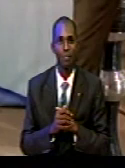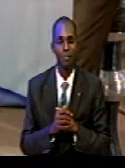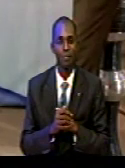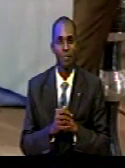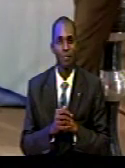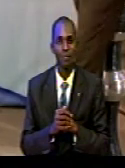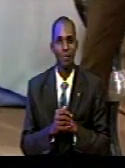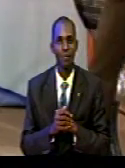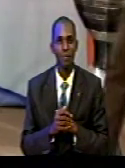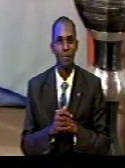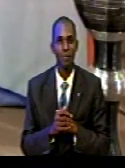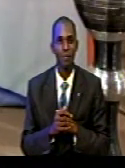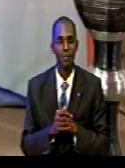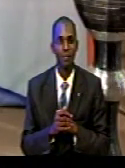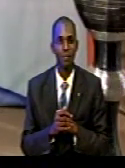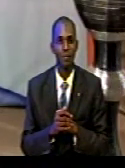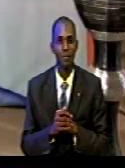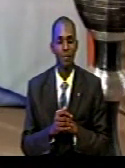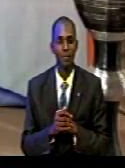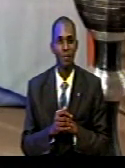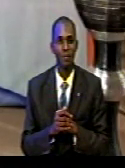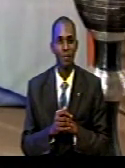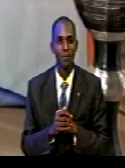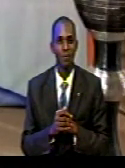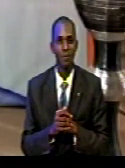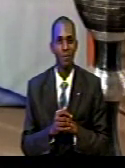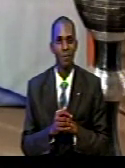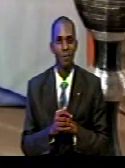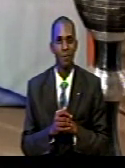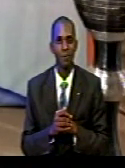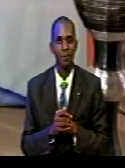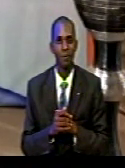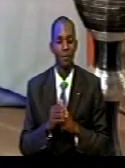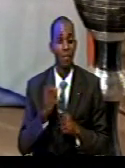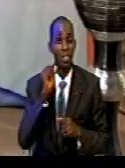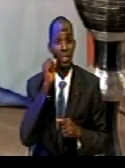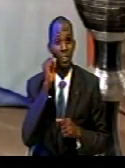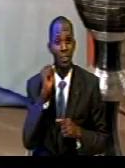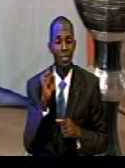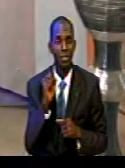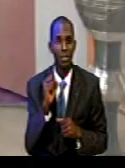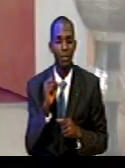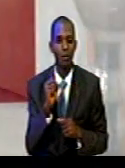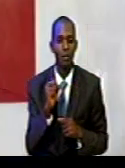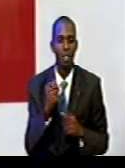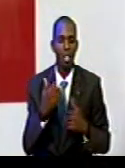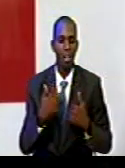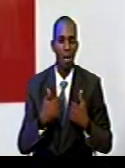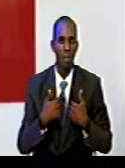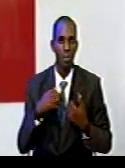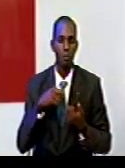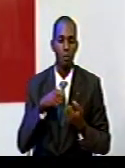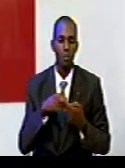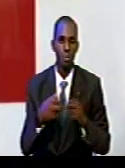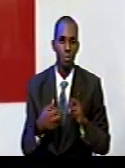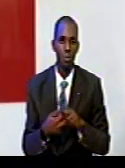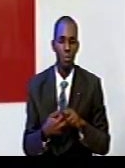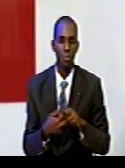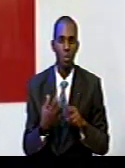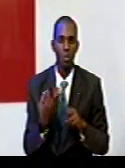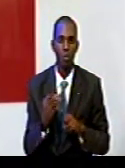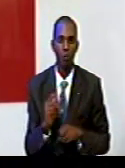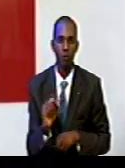Hallelujah! My name is Virginia Obodo. I'm from Kano region. I'm